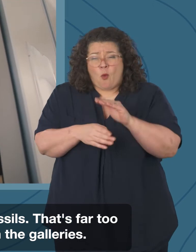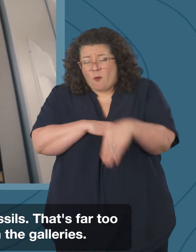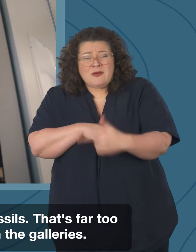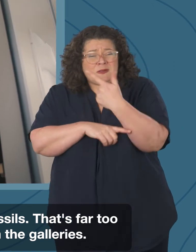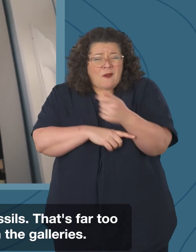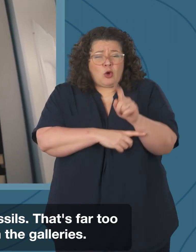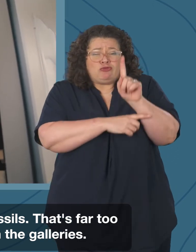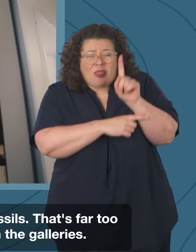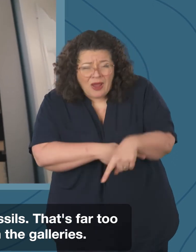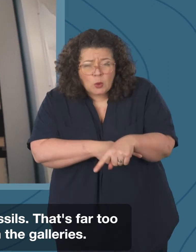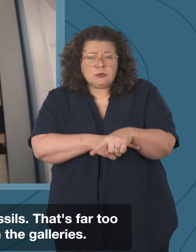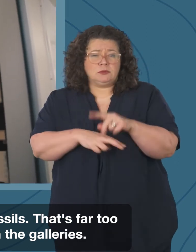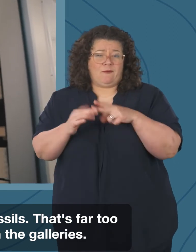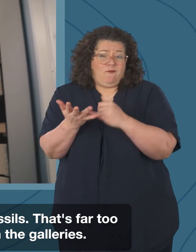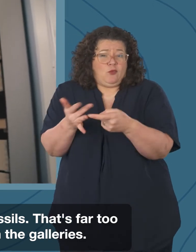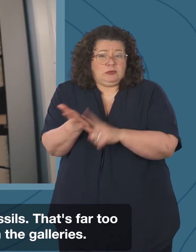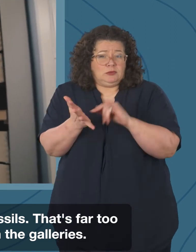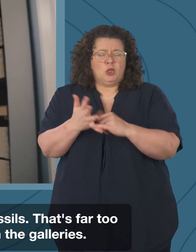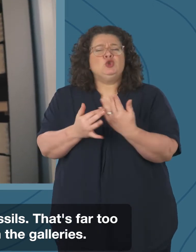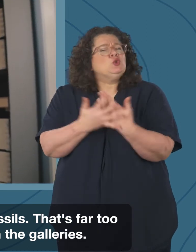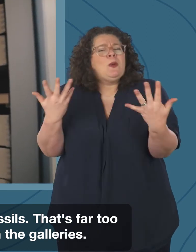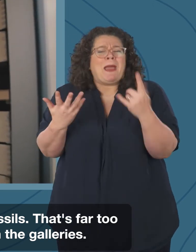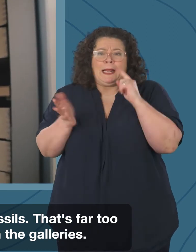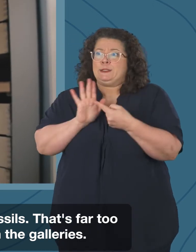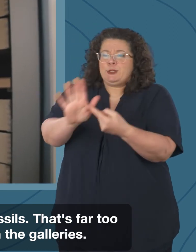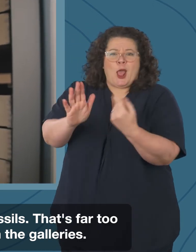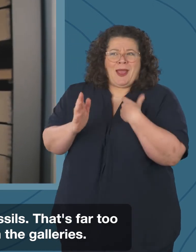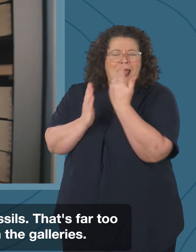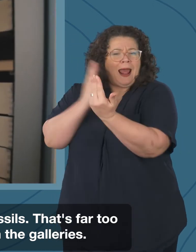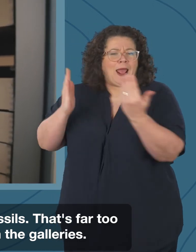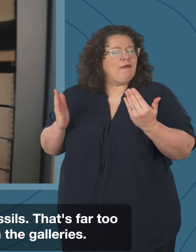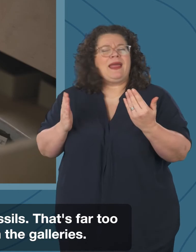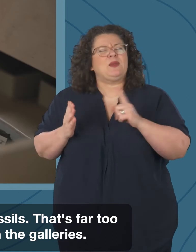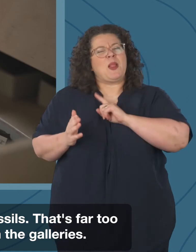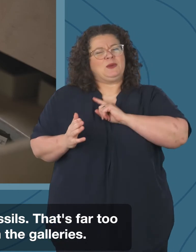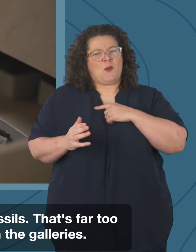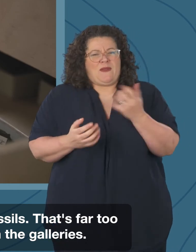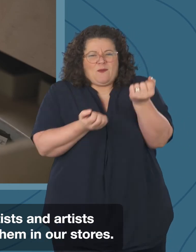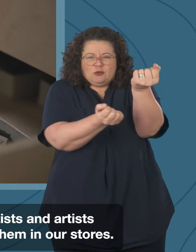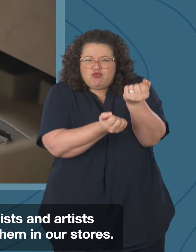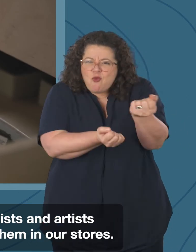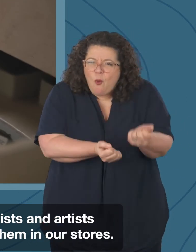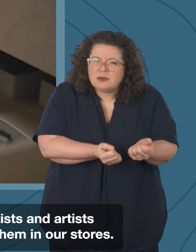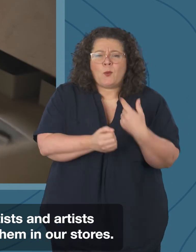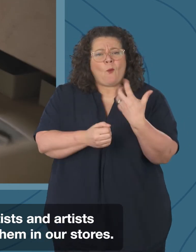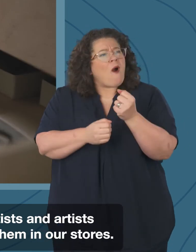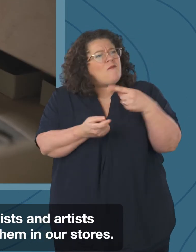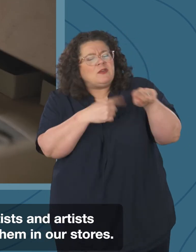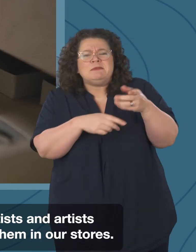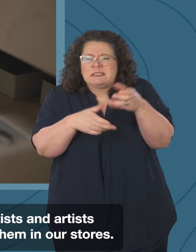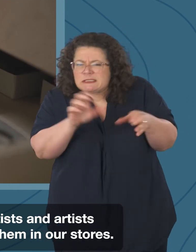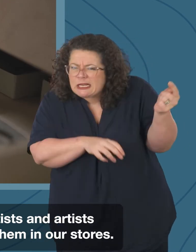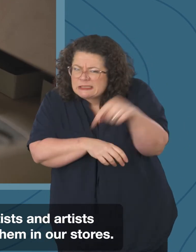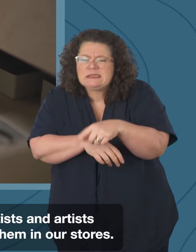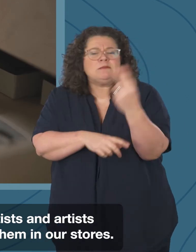over 700,000 fossils. That's far too many for us to put on show in the galleries, but we do get groups of scientists